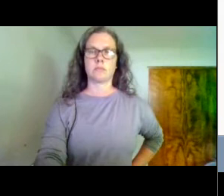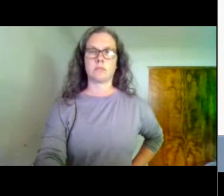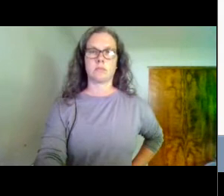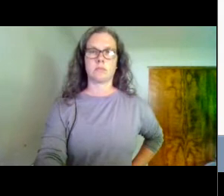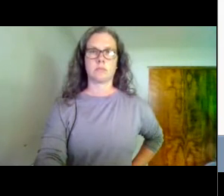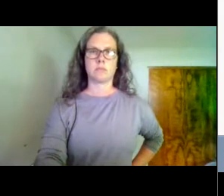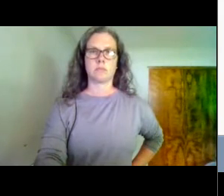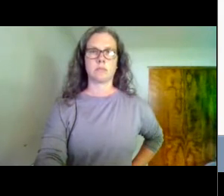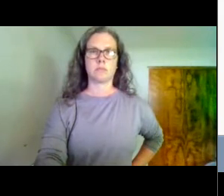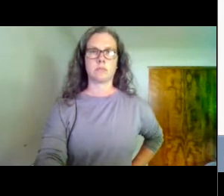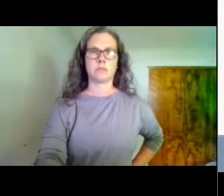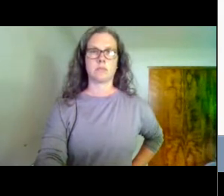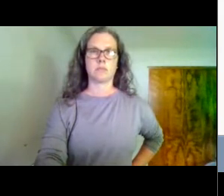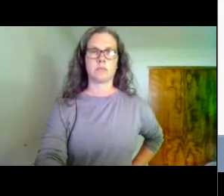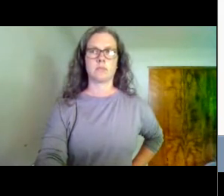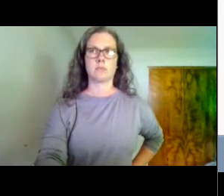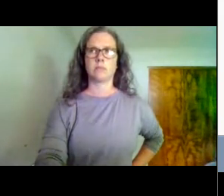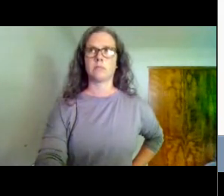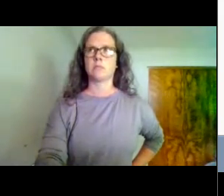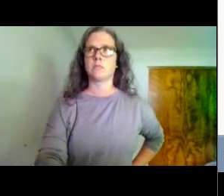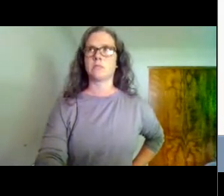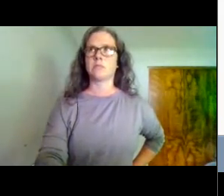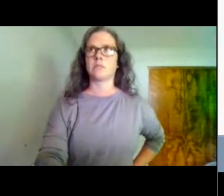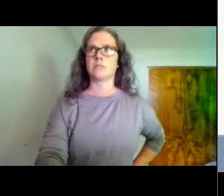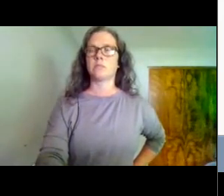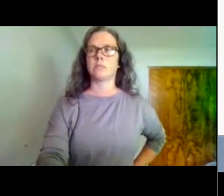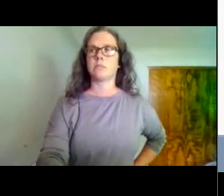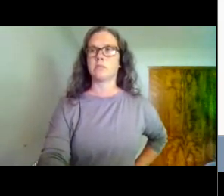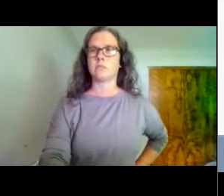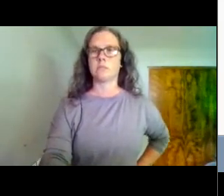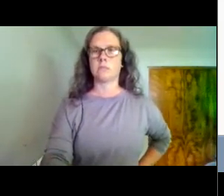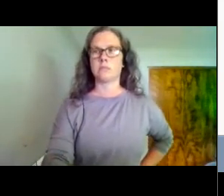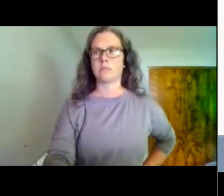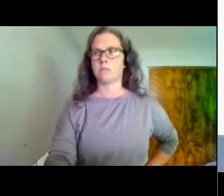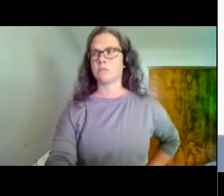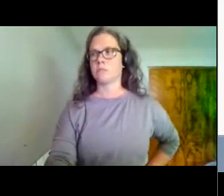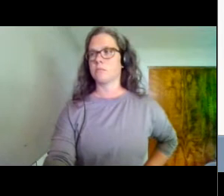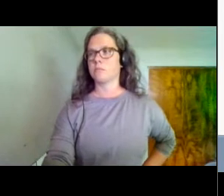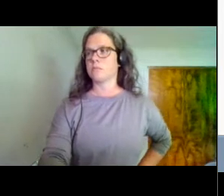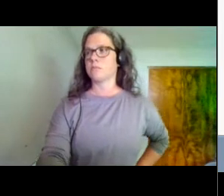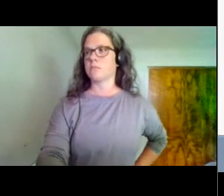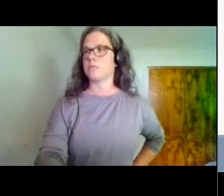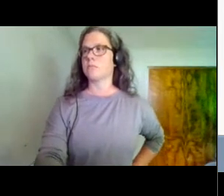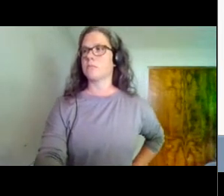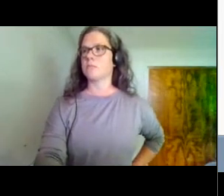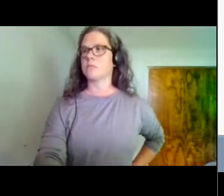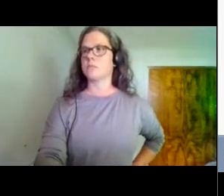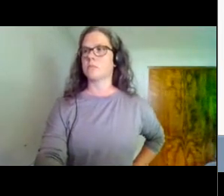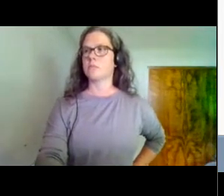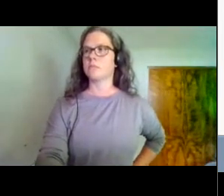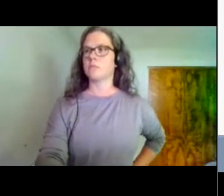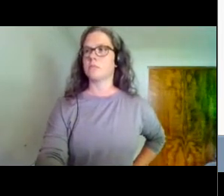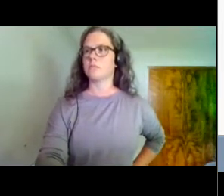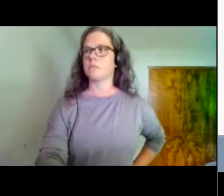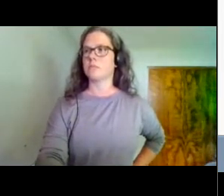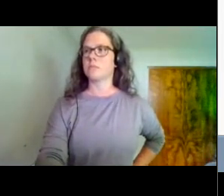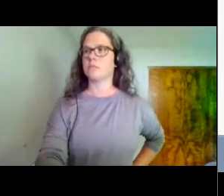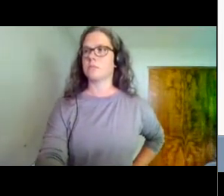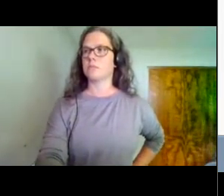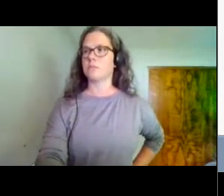in real quick too. It's hard because sometimes when you're doing work on stream slopes and banks, it's like you just kind of assume that, oh, these are wet areas and it's got to be